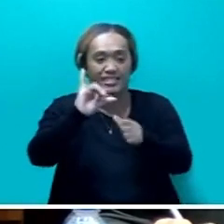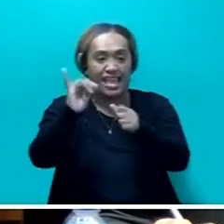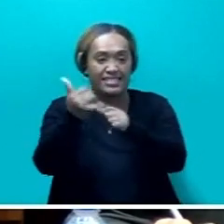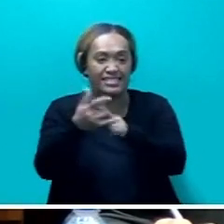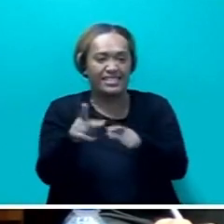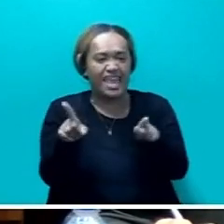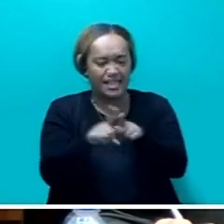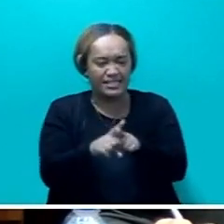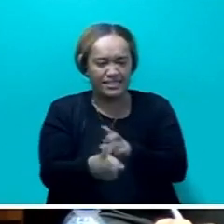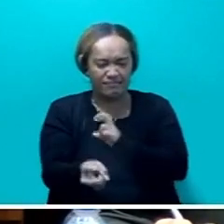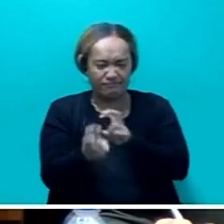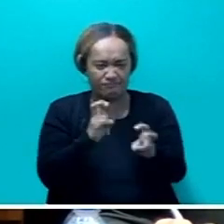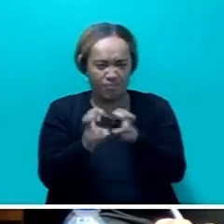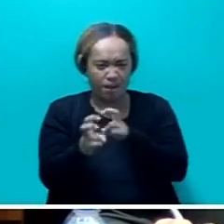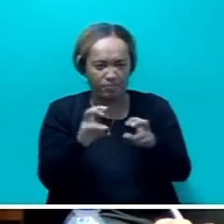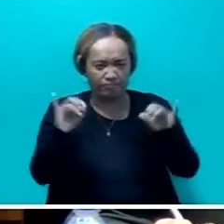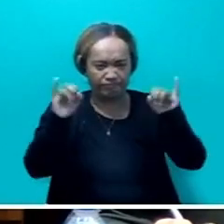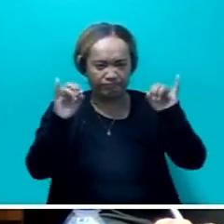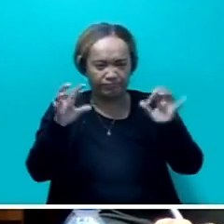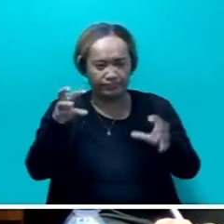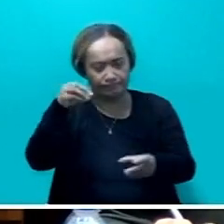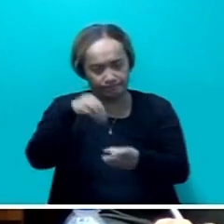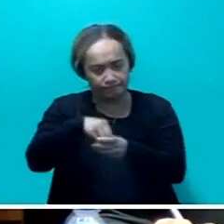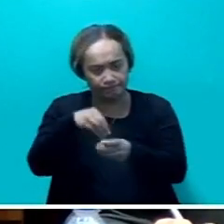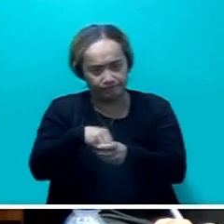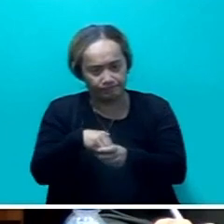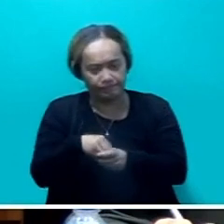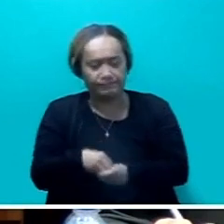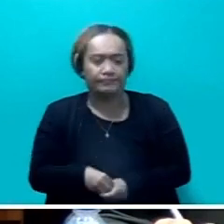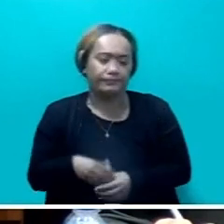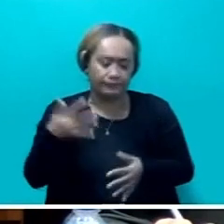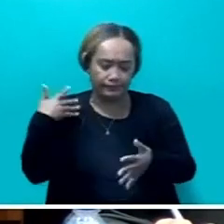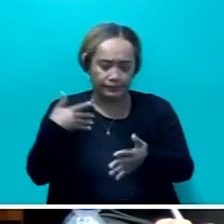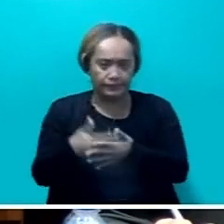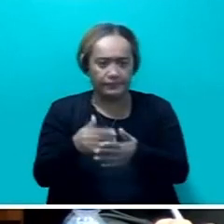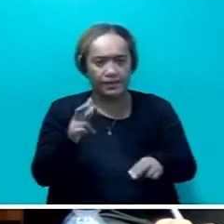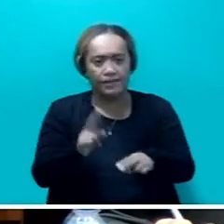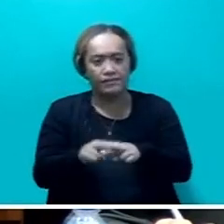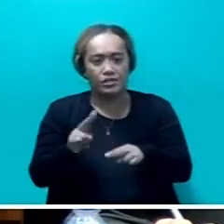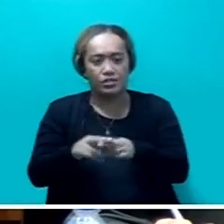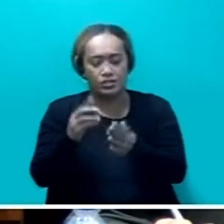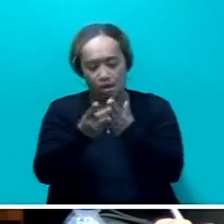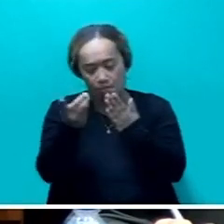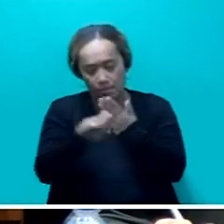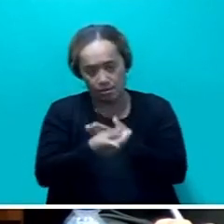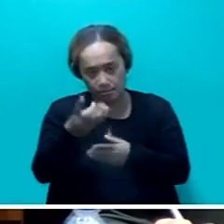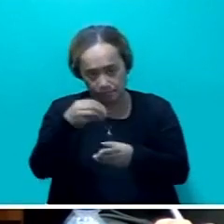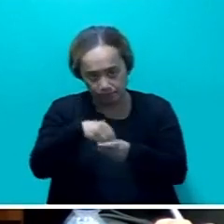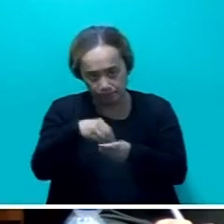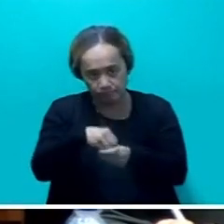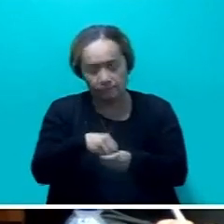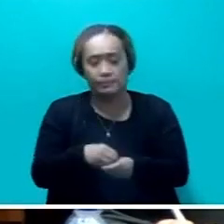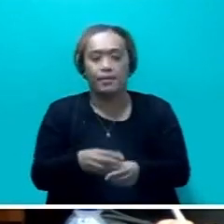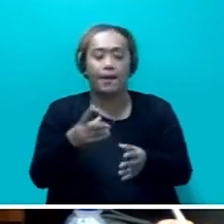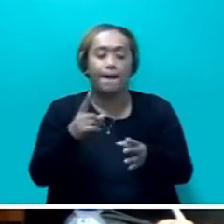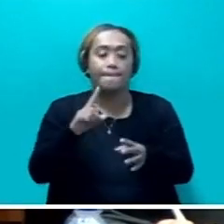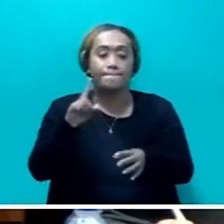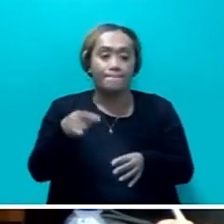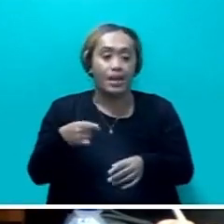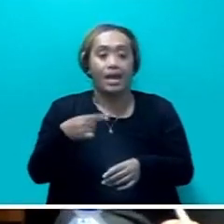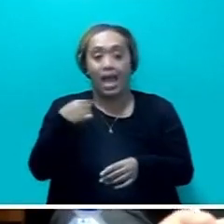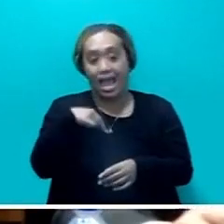atrocities, trials and tribulations of the indenture system in Fiji have been well documented, the descendants of the